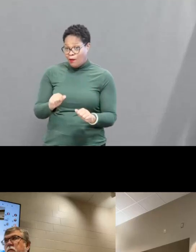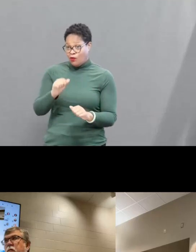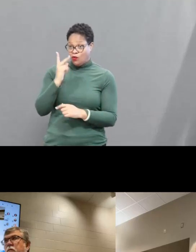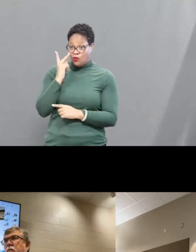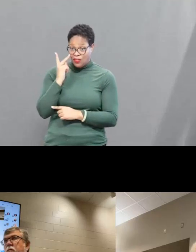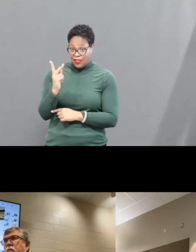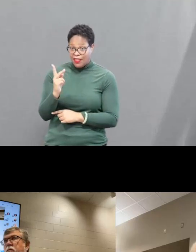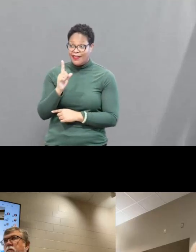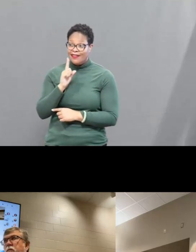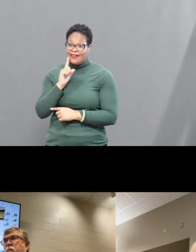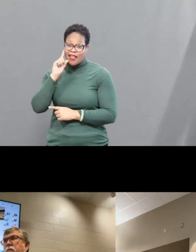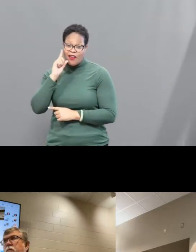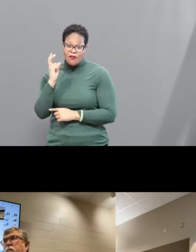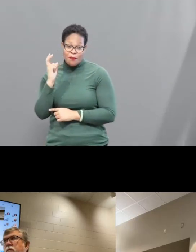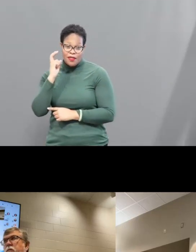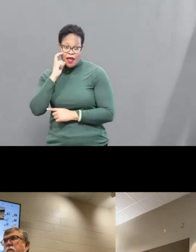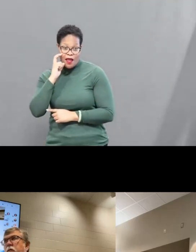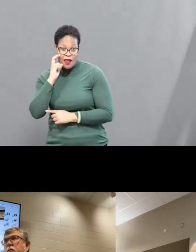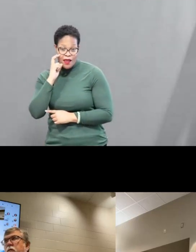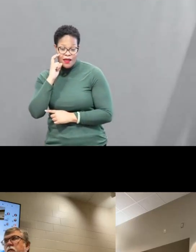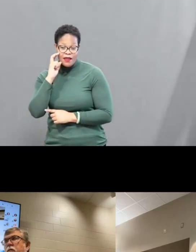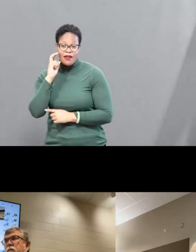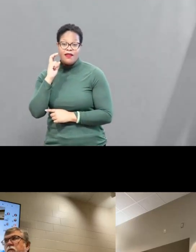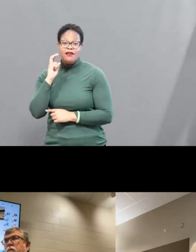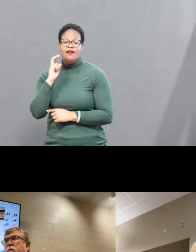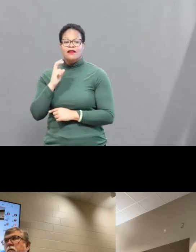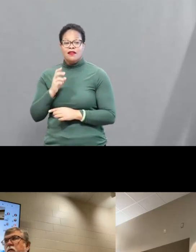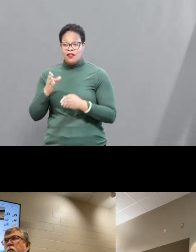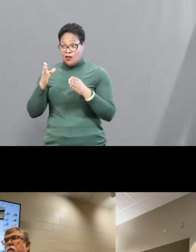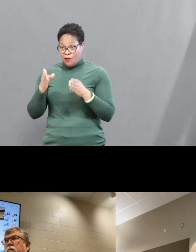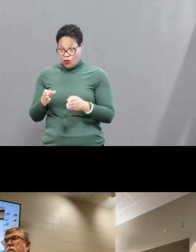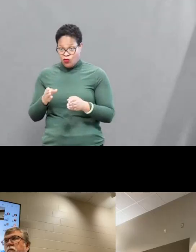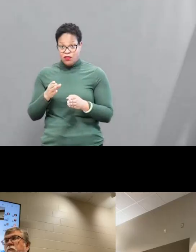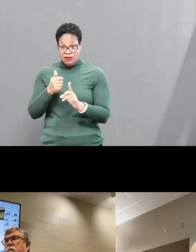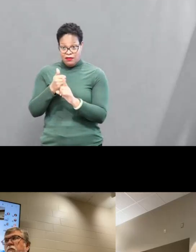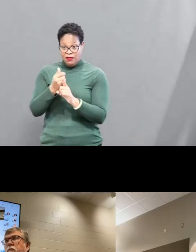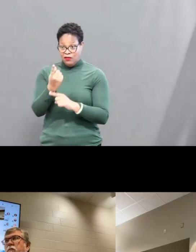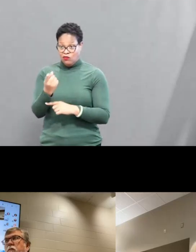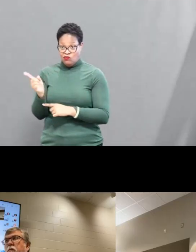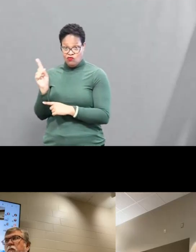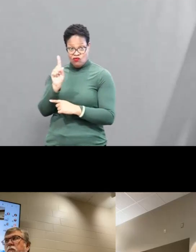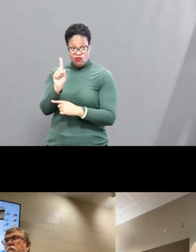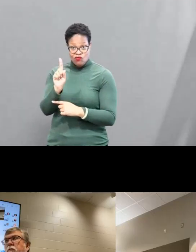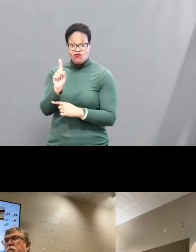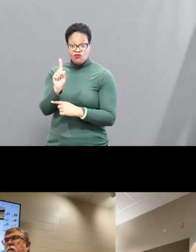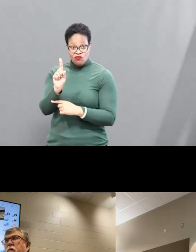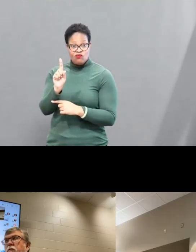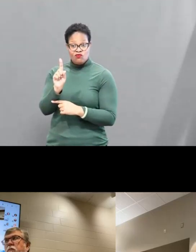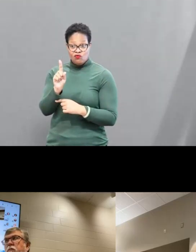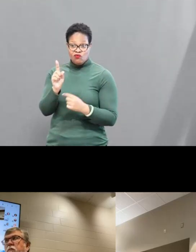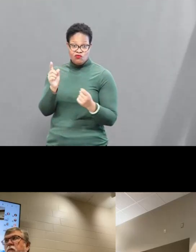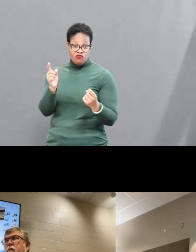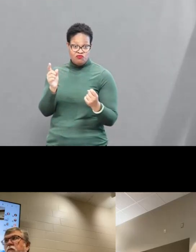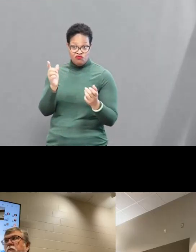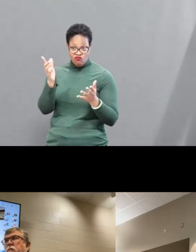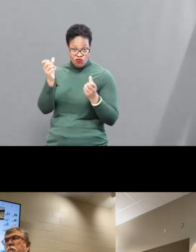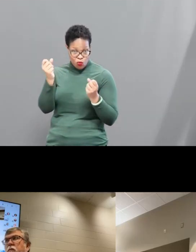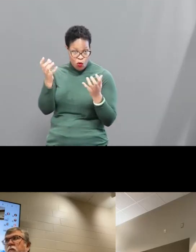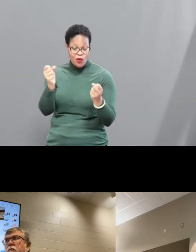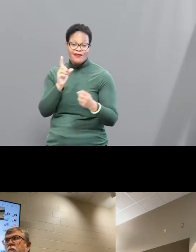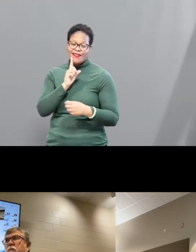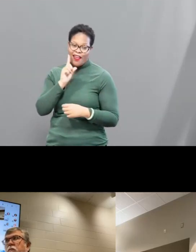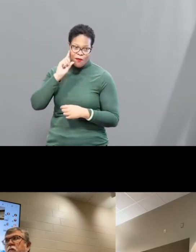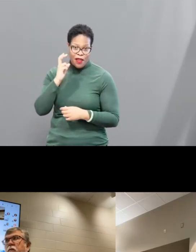see deaf blind, and the person that got up and spoke was totally deaf